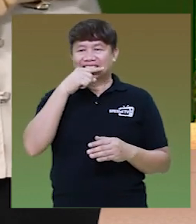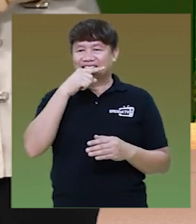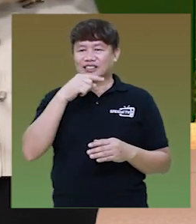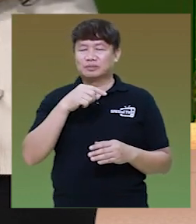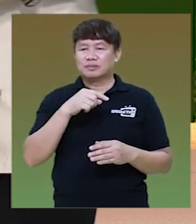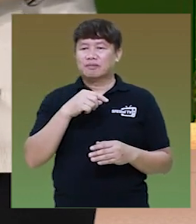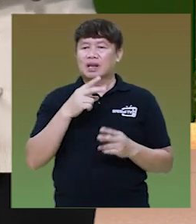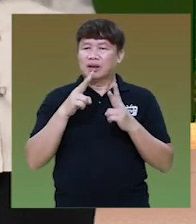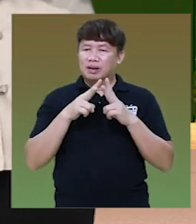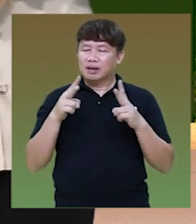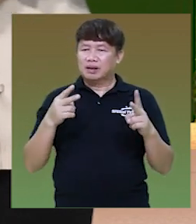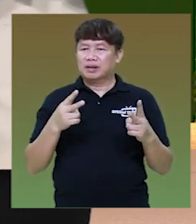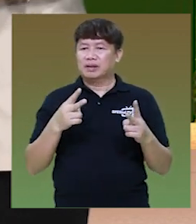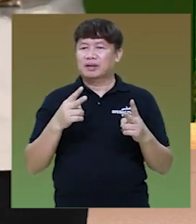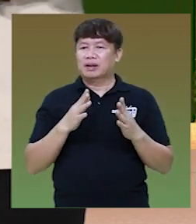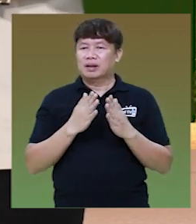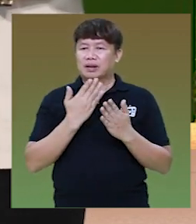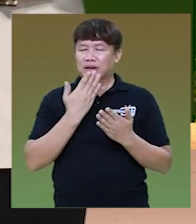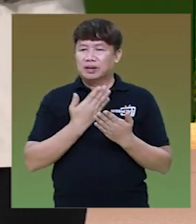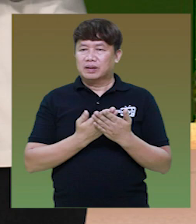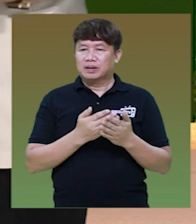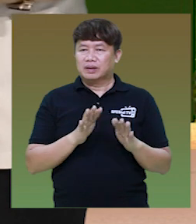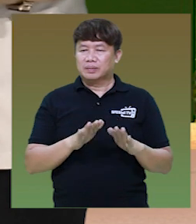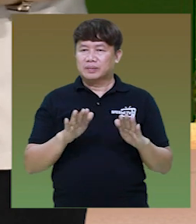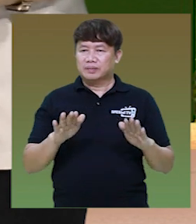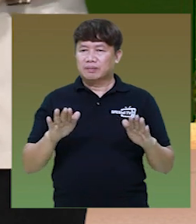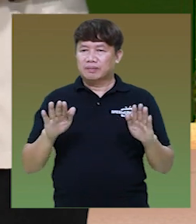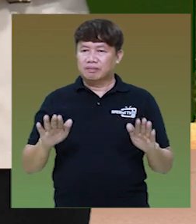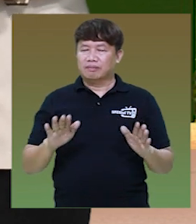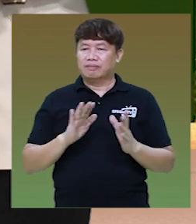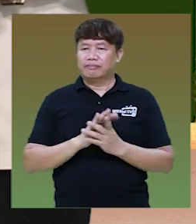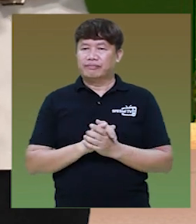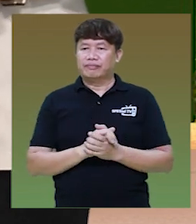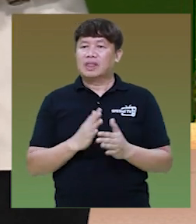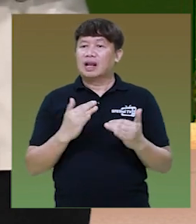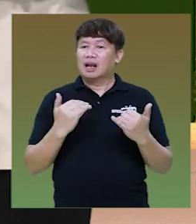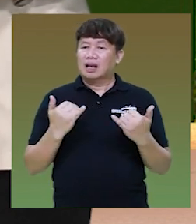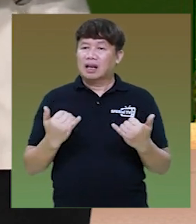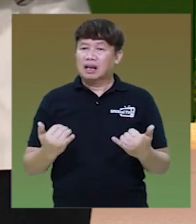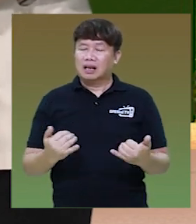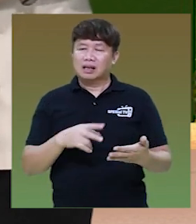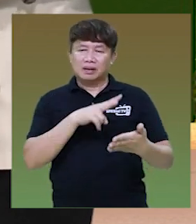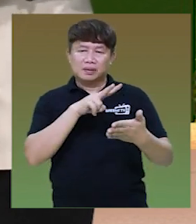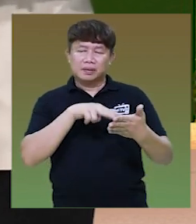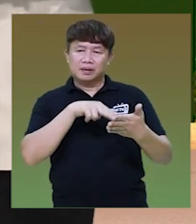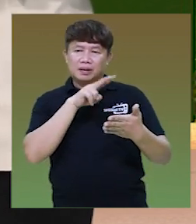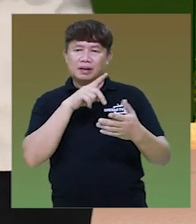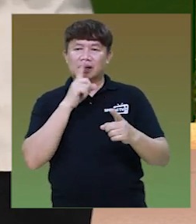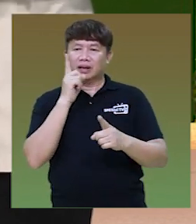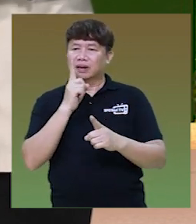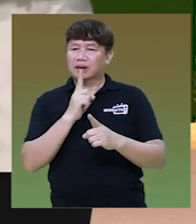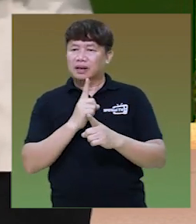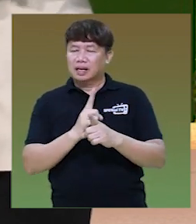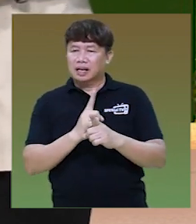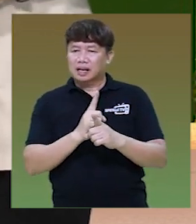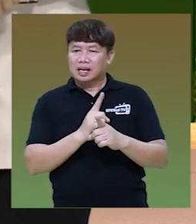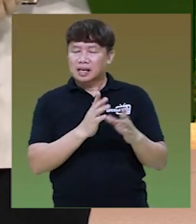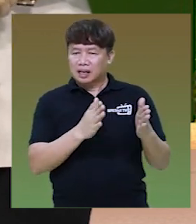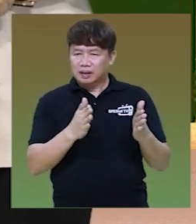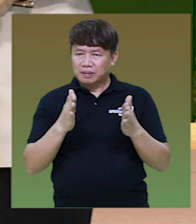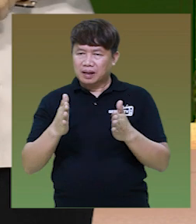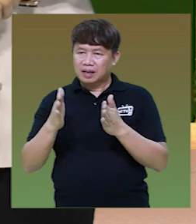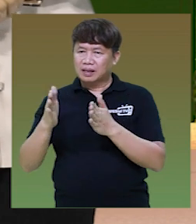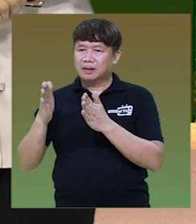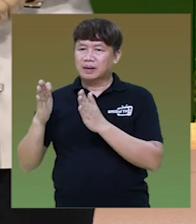Nice, kids! You did great! Now, let us read the correct sequence of these following